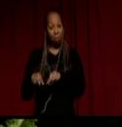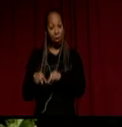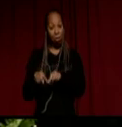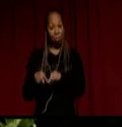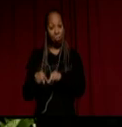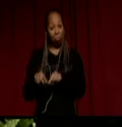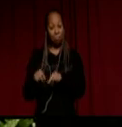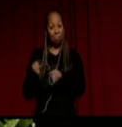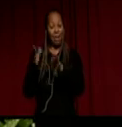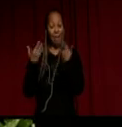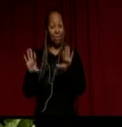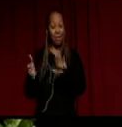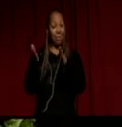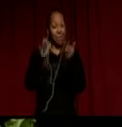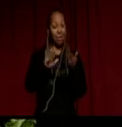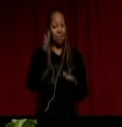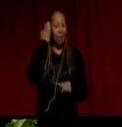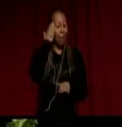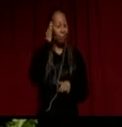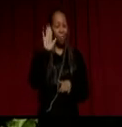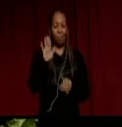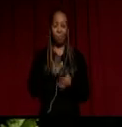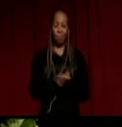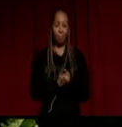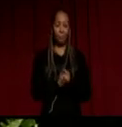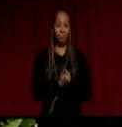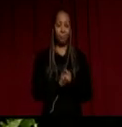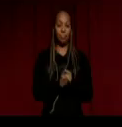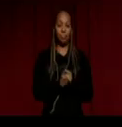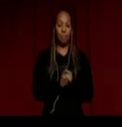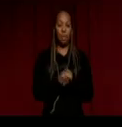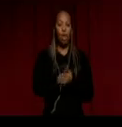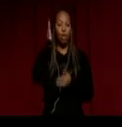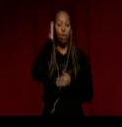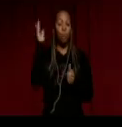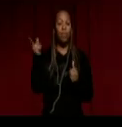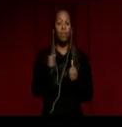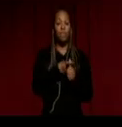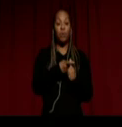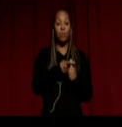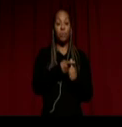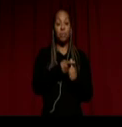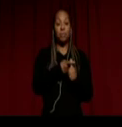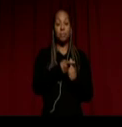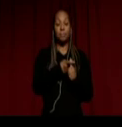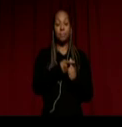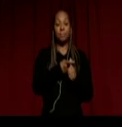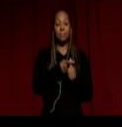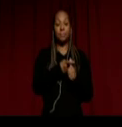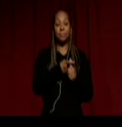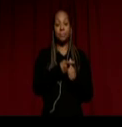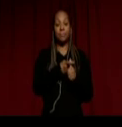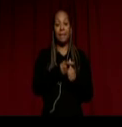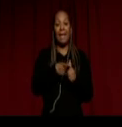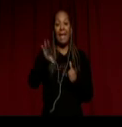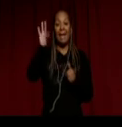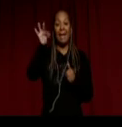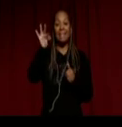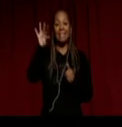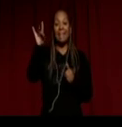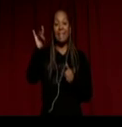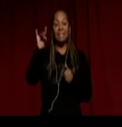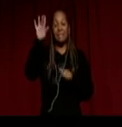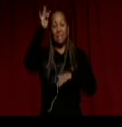that would be there? I don't know the answer to that question. You know, when the first... when the 1918